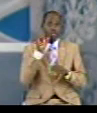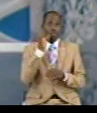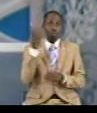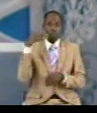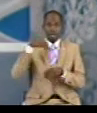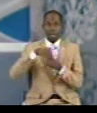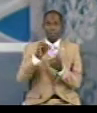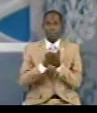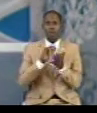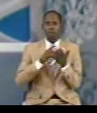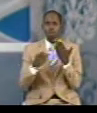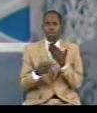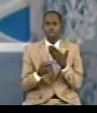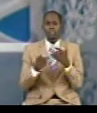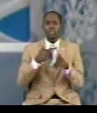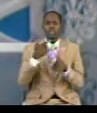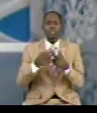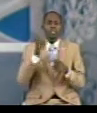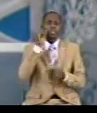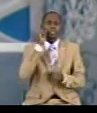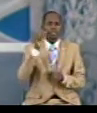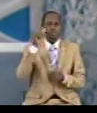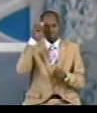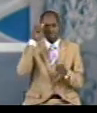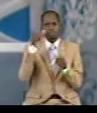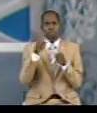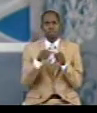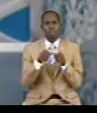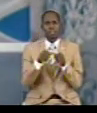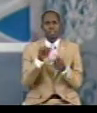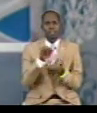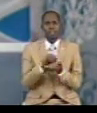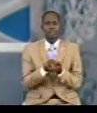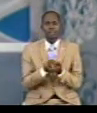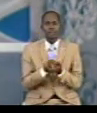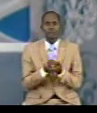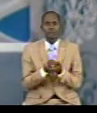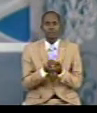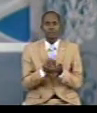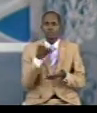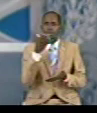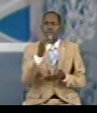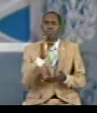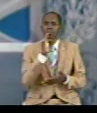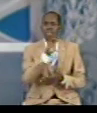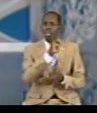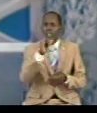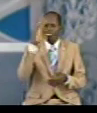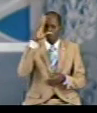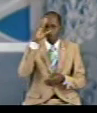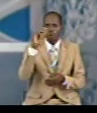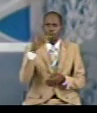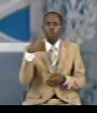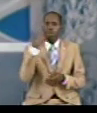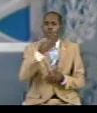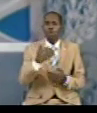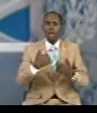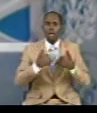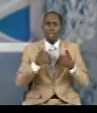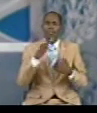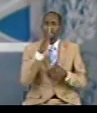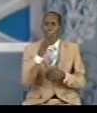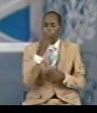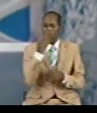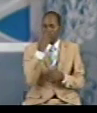then she remembered that there was a man who had been blind for